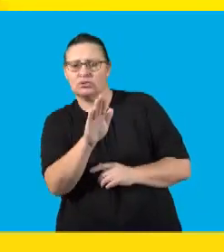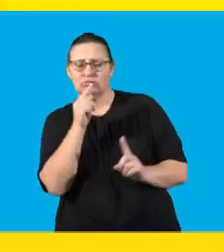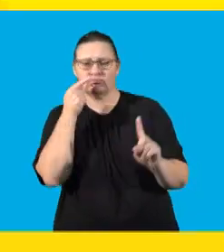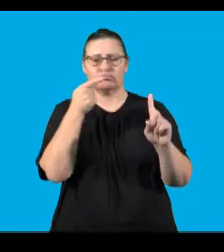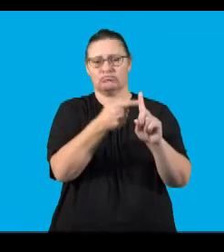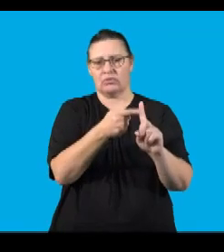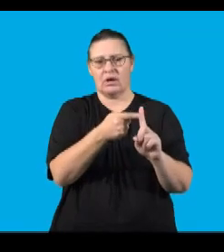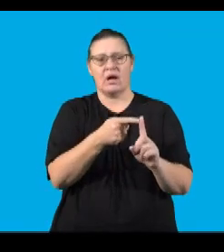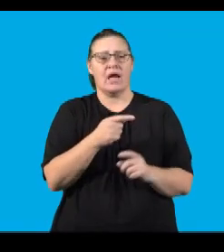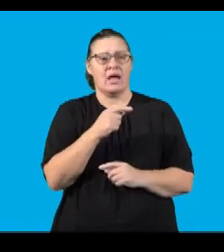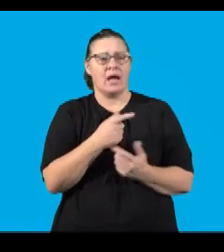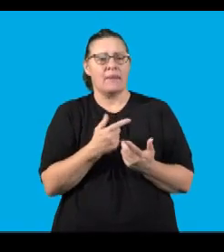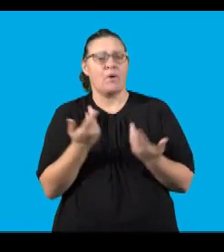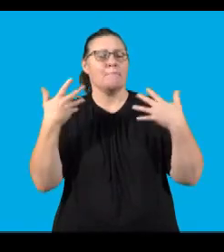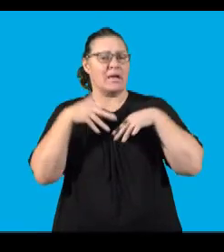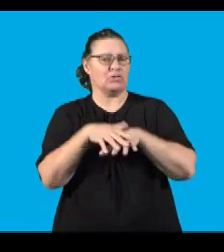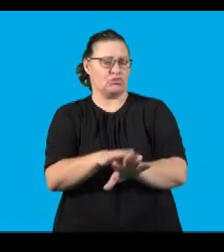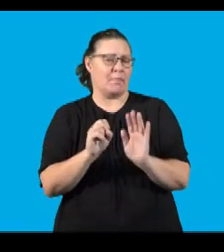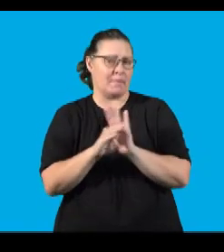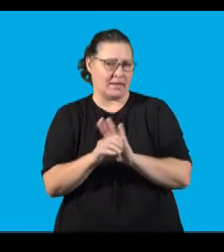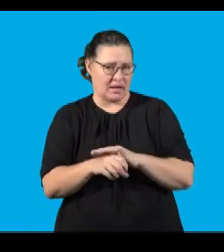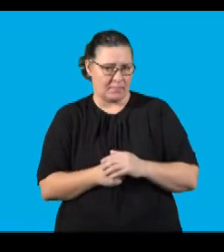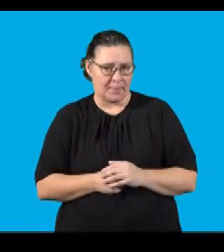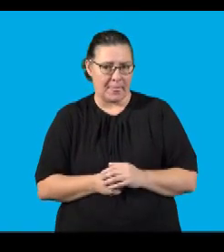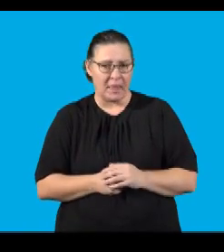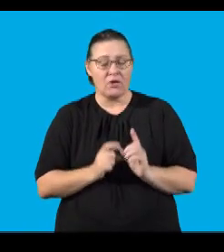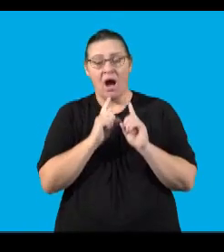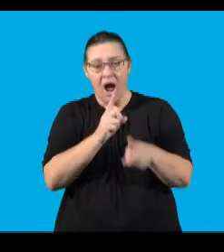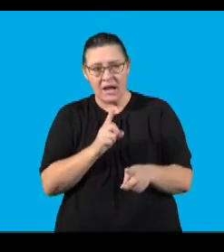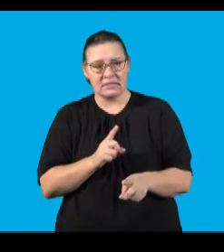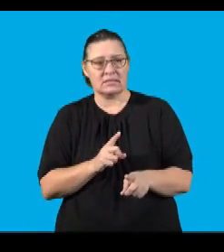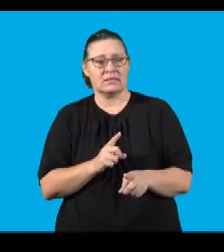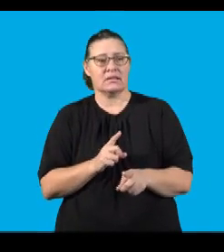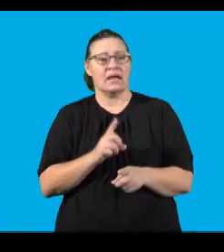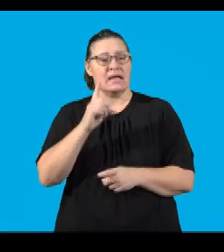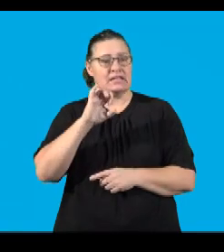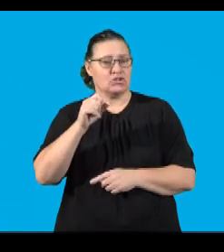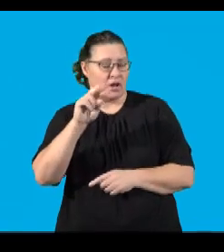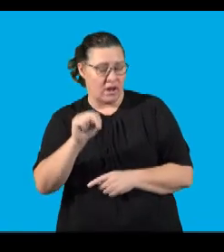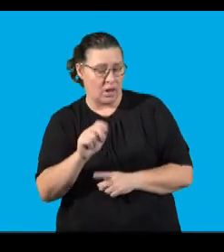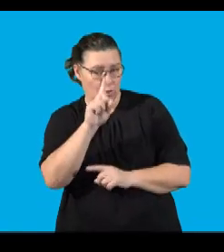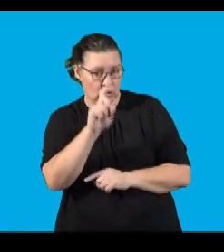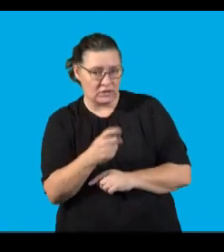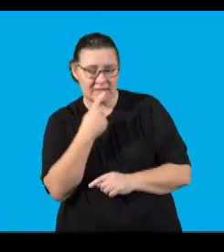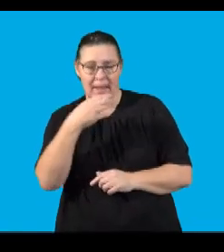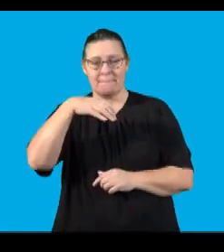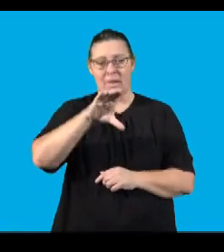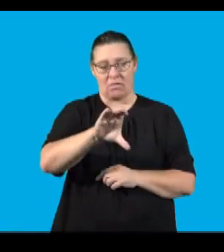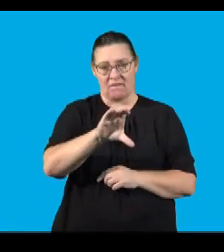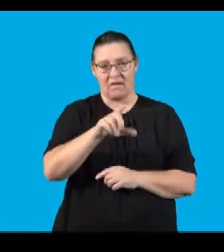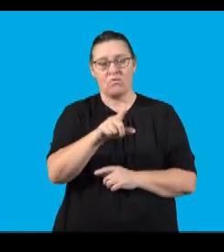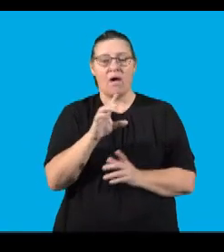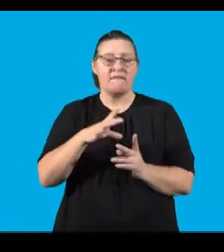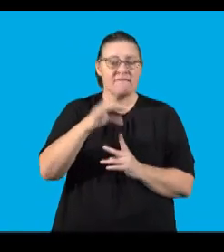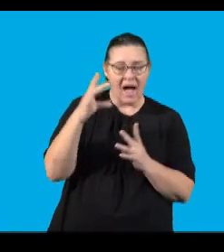attitude towards mainstream media? To answer a diction question, you will go to the paragraph, you can see it's here, and